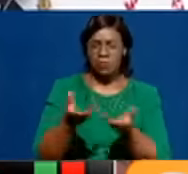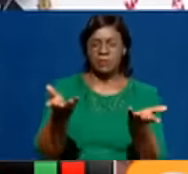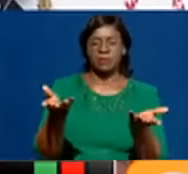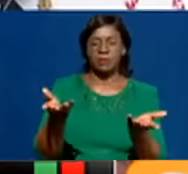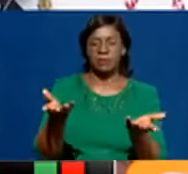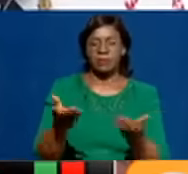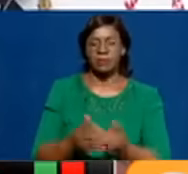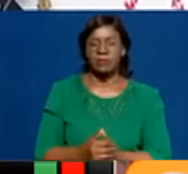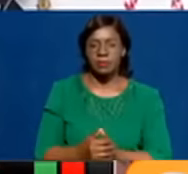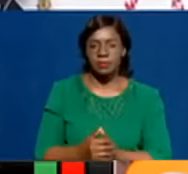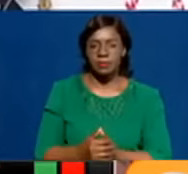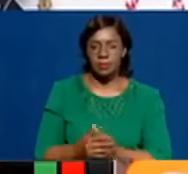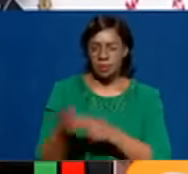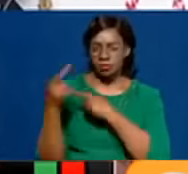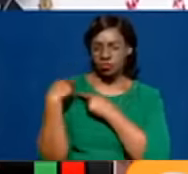that I will diligently discharge